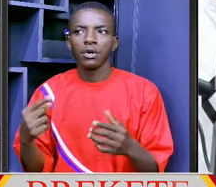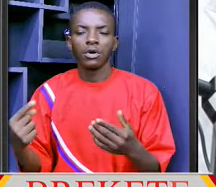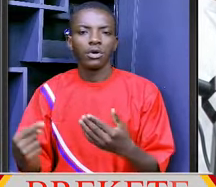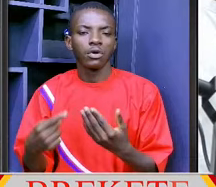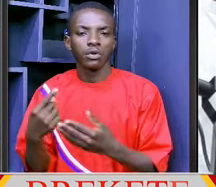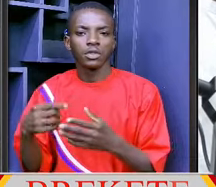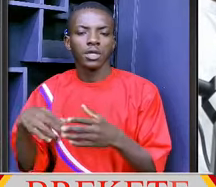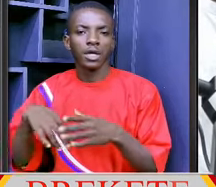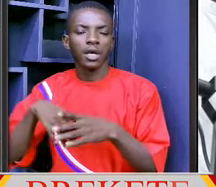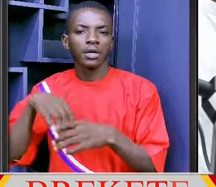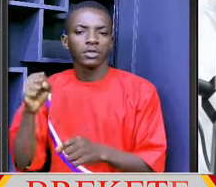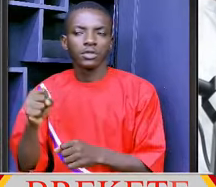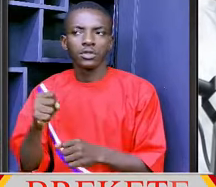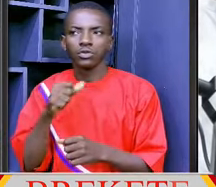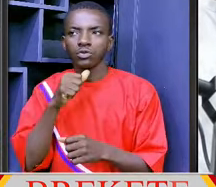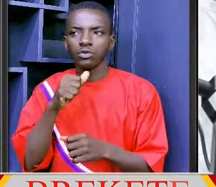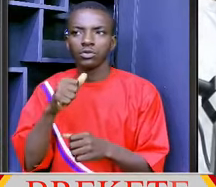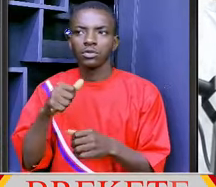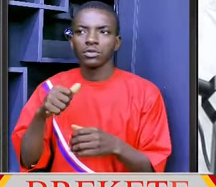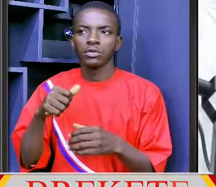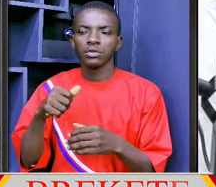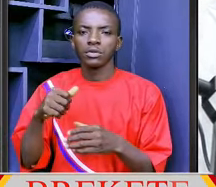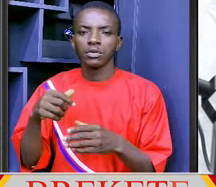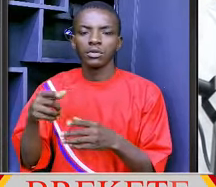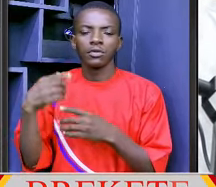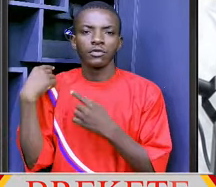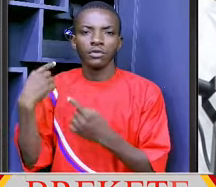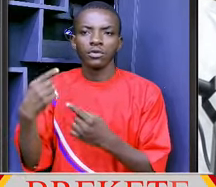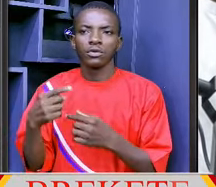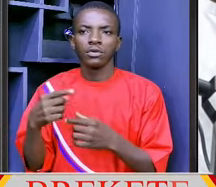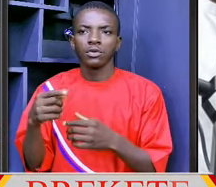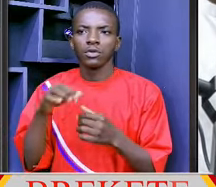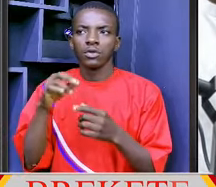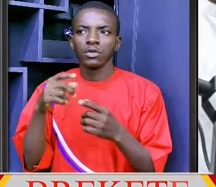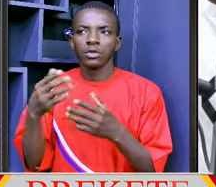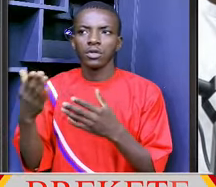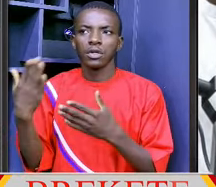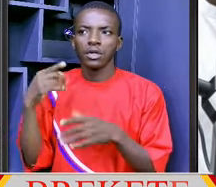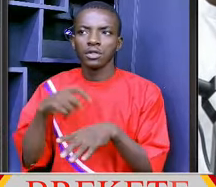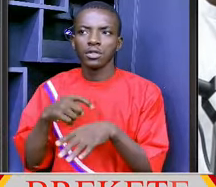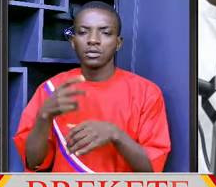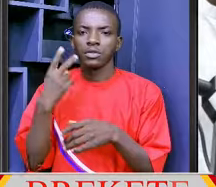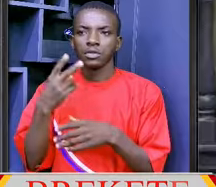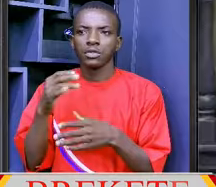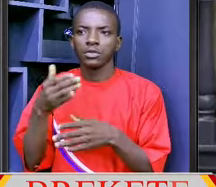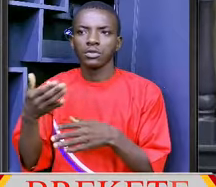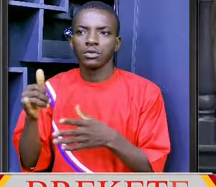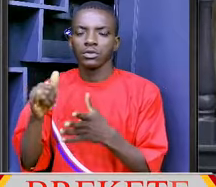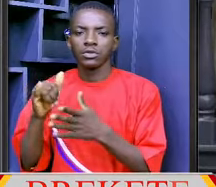be outside. I'm not in, I live home for quite a long time. When was the last time you saw these children?